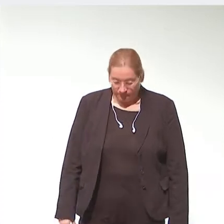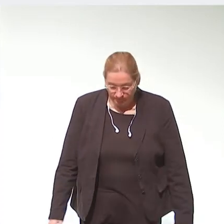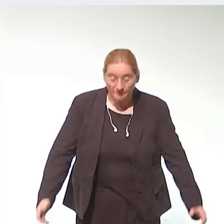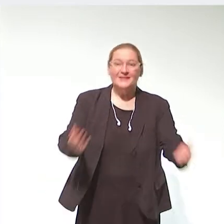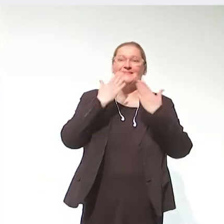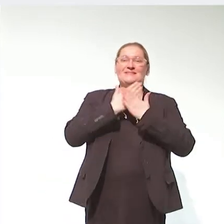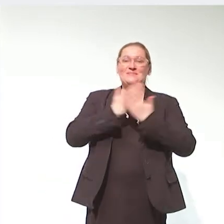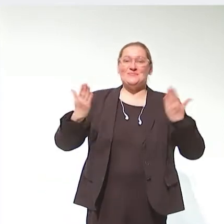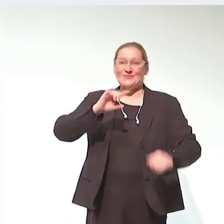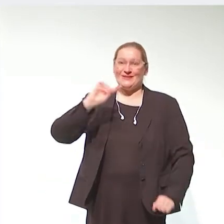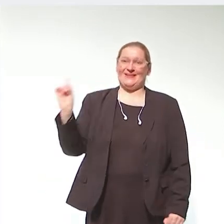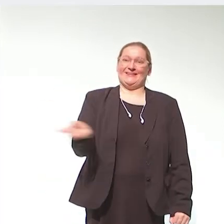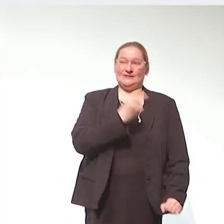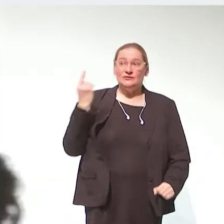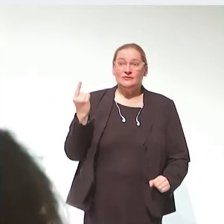Bonjour à tous.